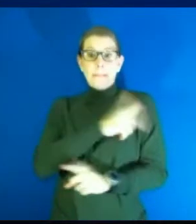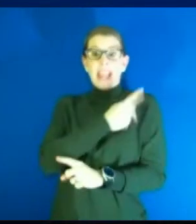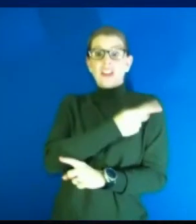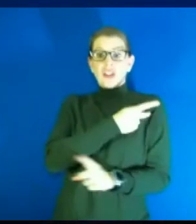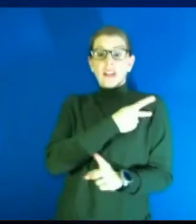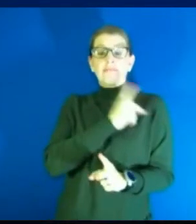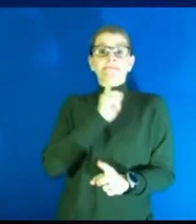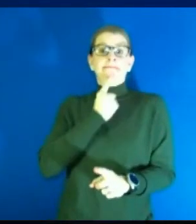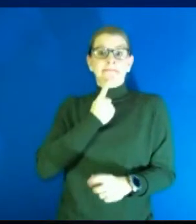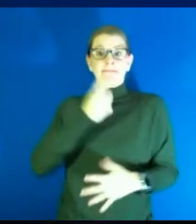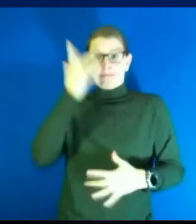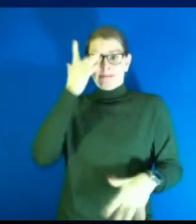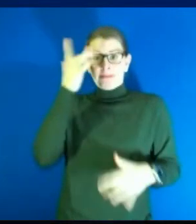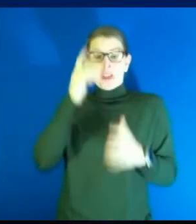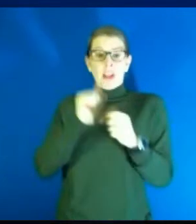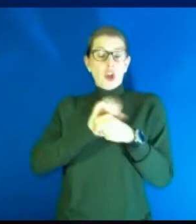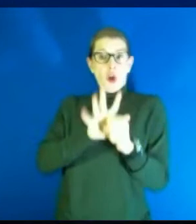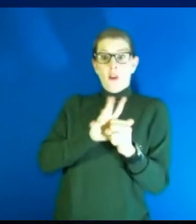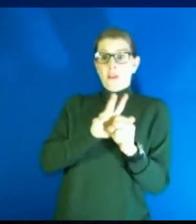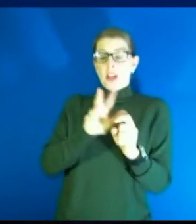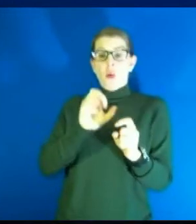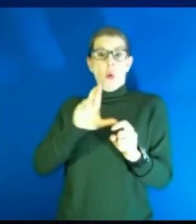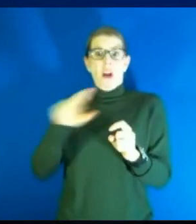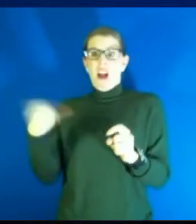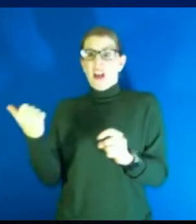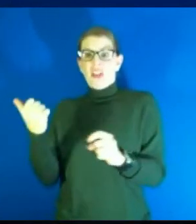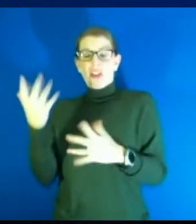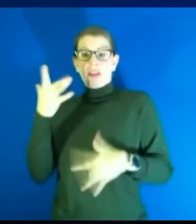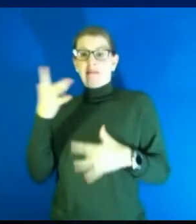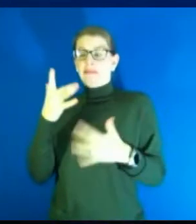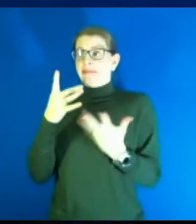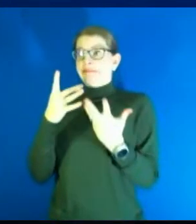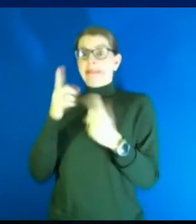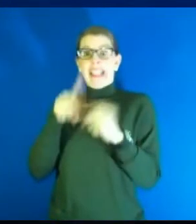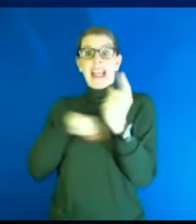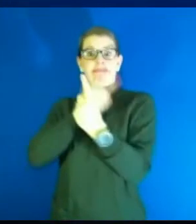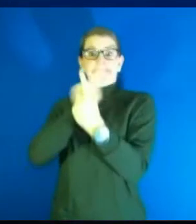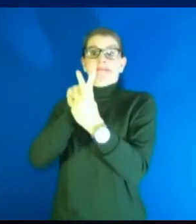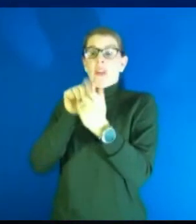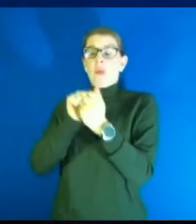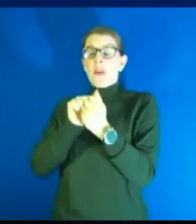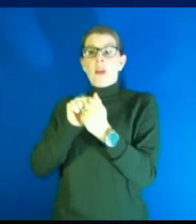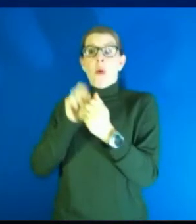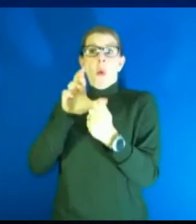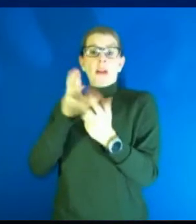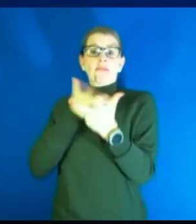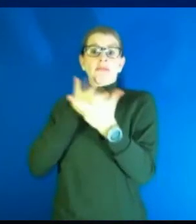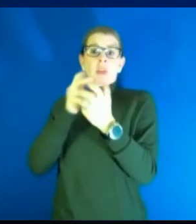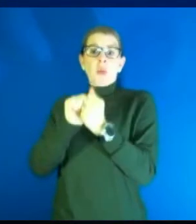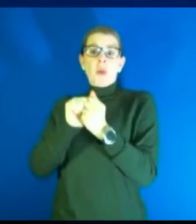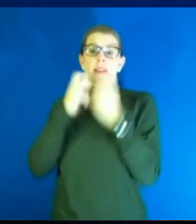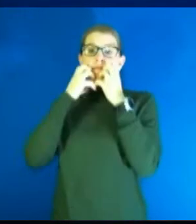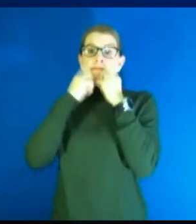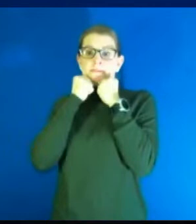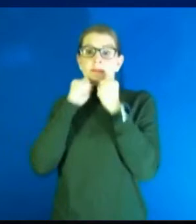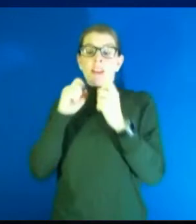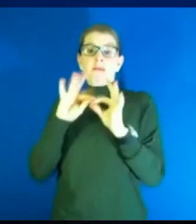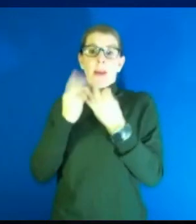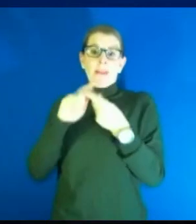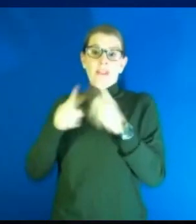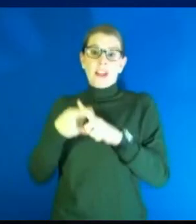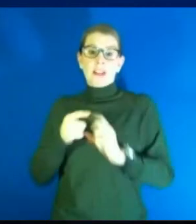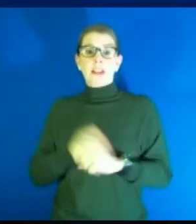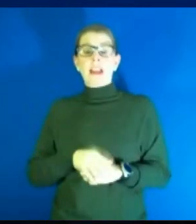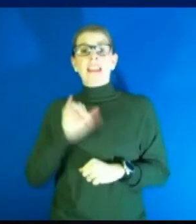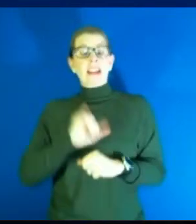critically ill, whether it's with COVID or anything else, not able to see their loved ones. That's been one of the most painful parts of the pandemic, I think, to all of our